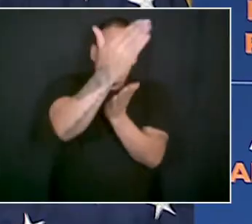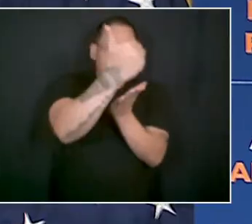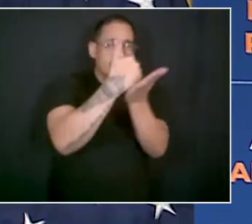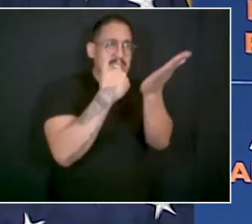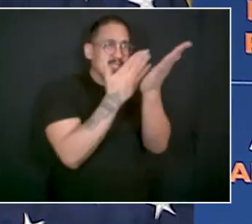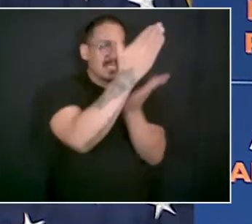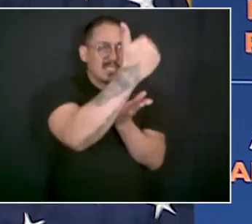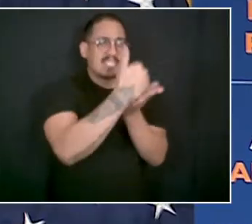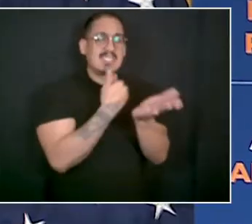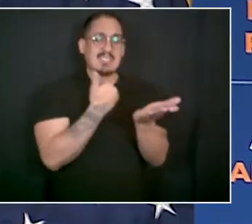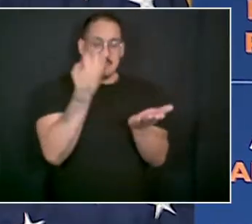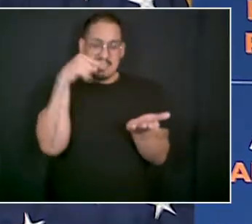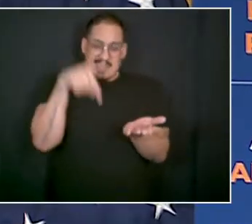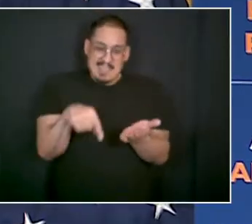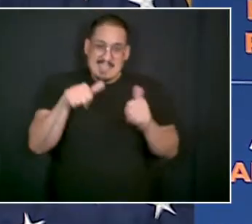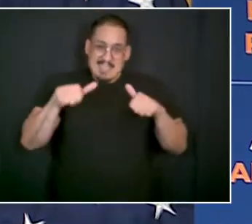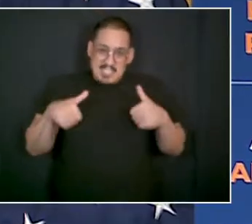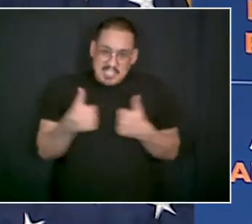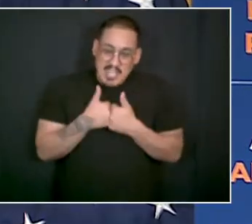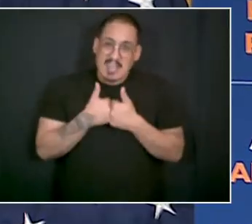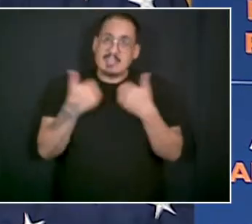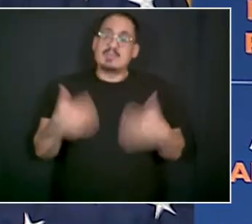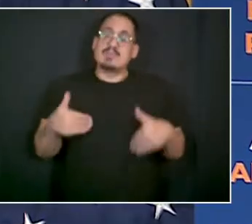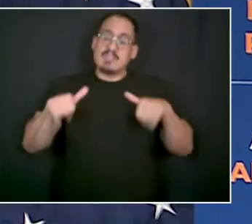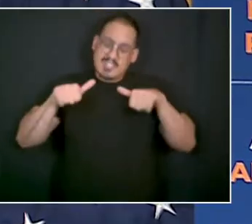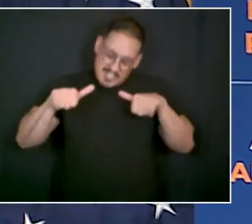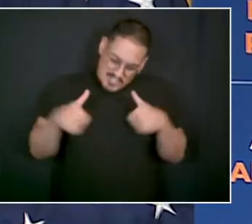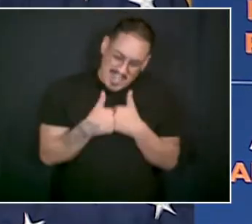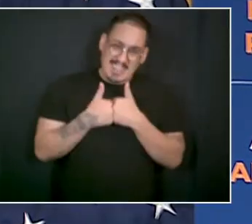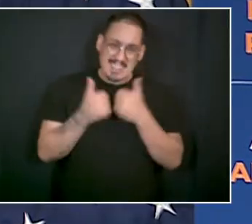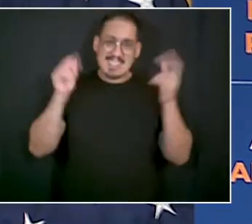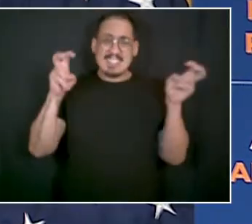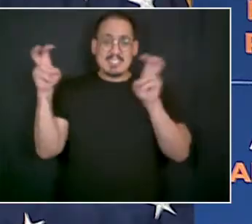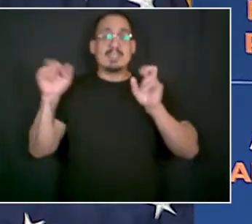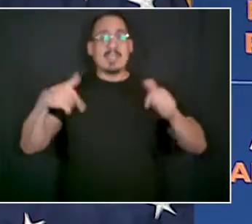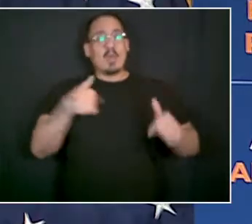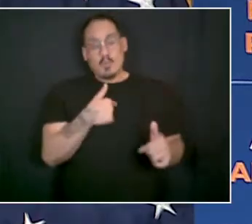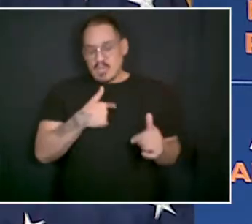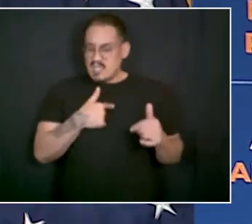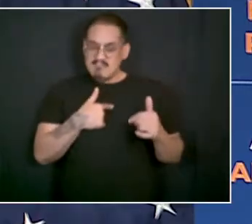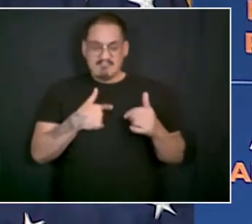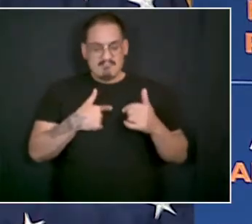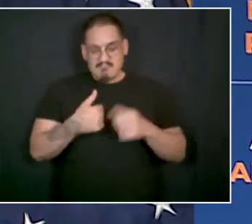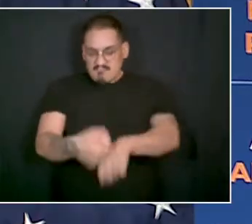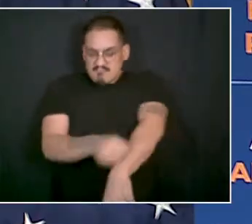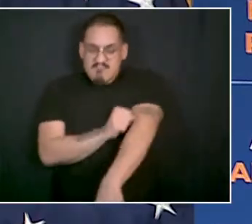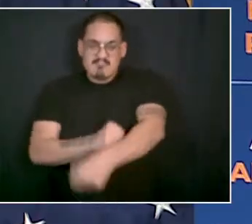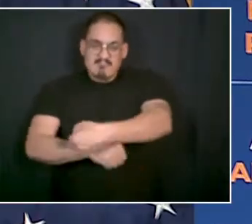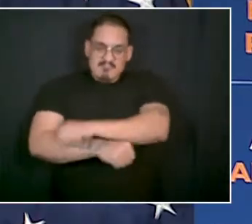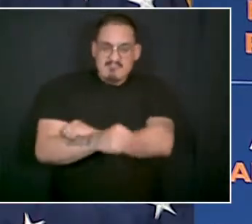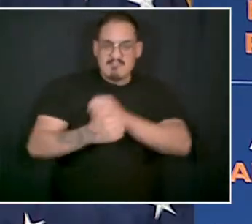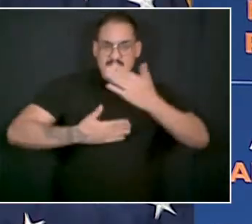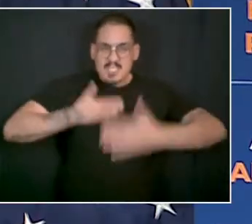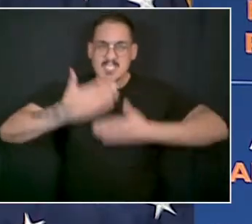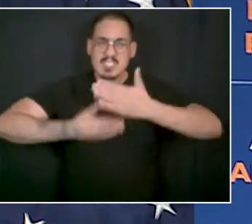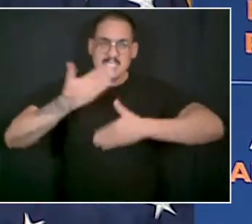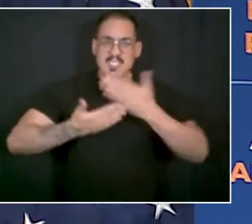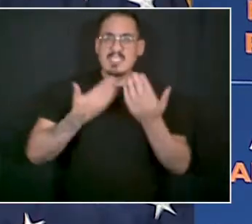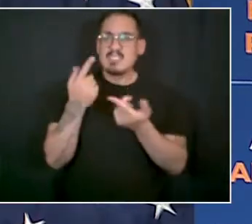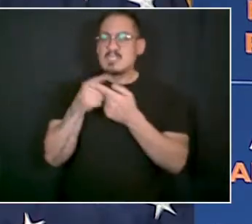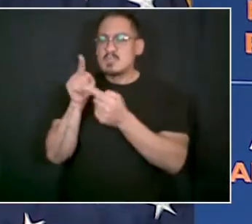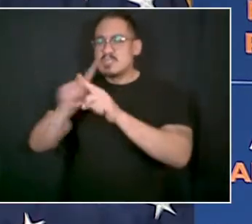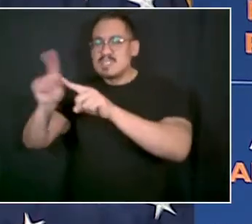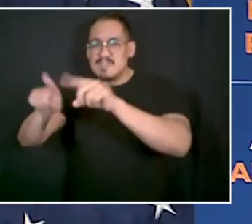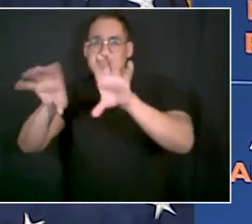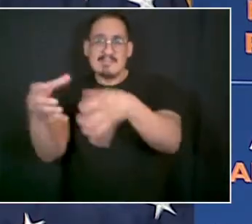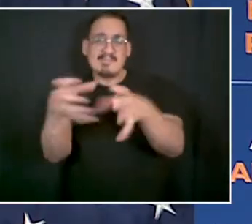is a challenging issue that we're willing to take head on through PATH, through SCOUT, to involuntary removals,